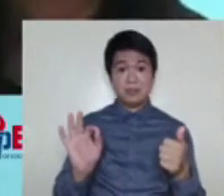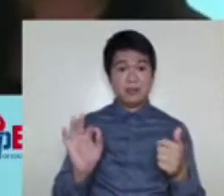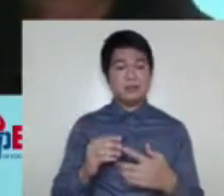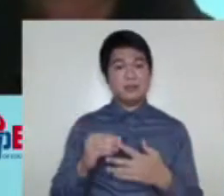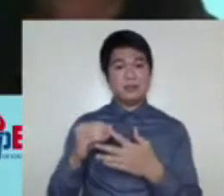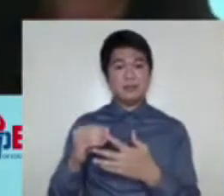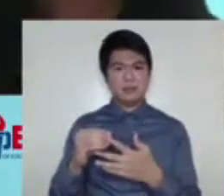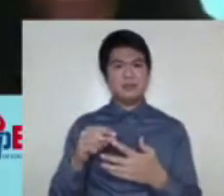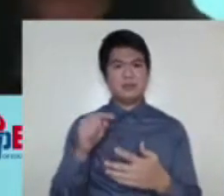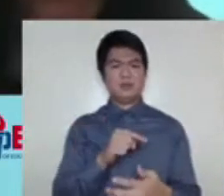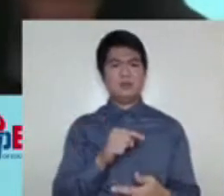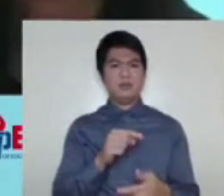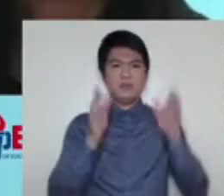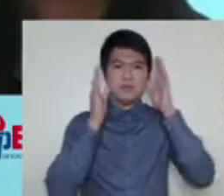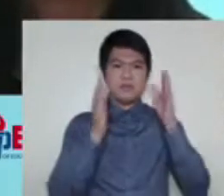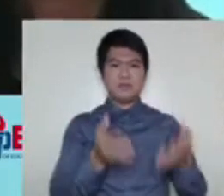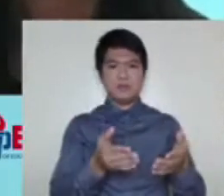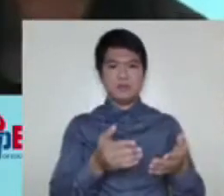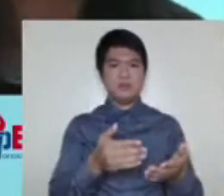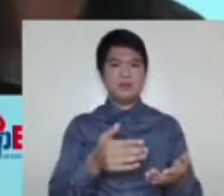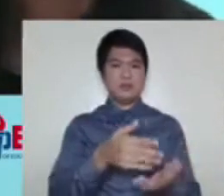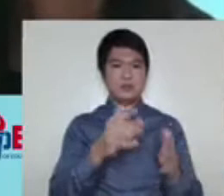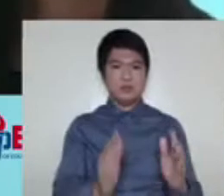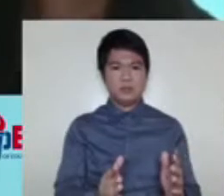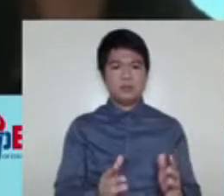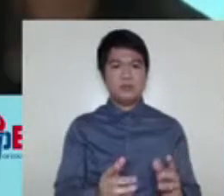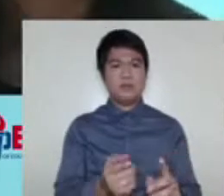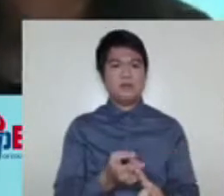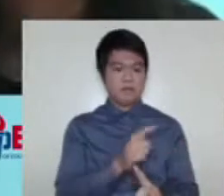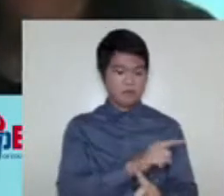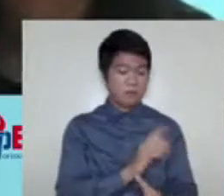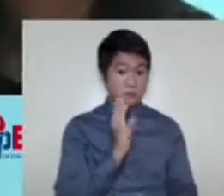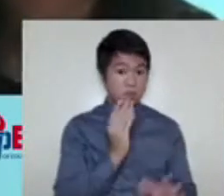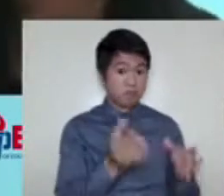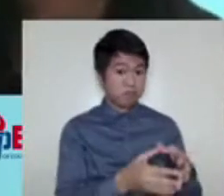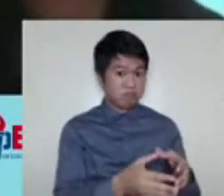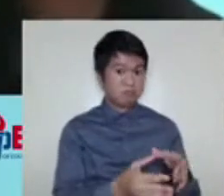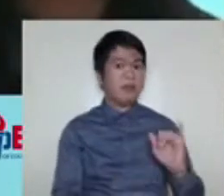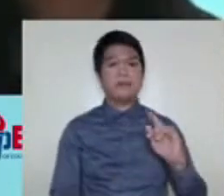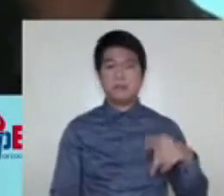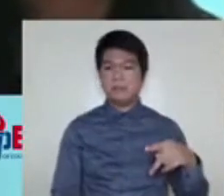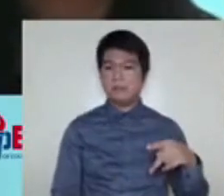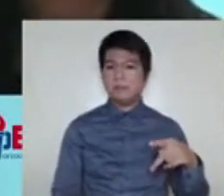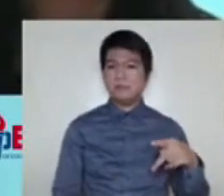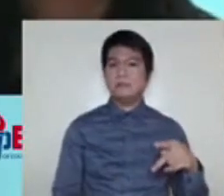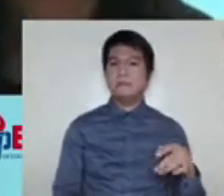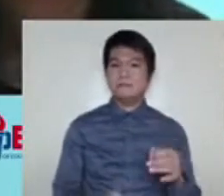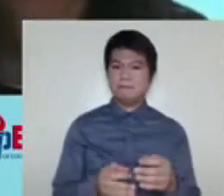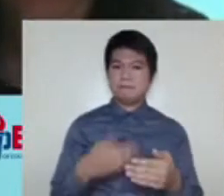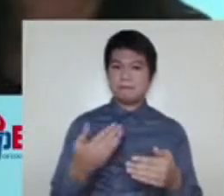focuses on our learners from Indigenous groups. So we follow the same treatment. If your target audience